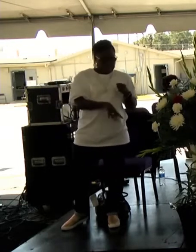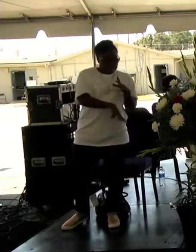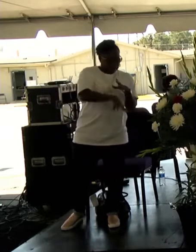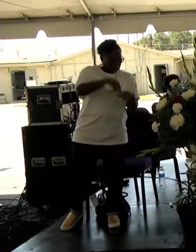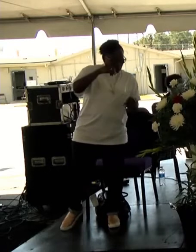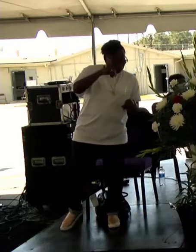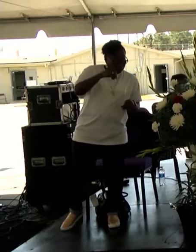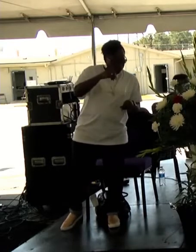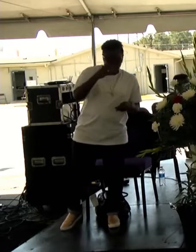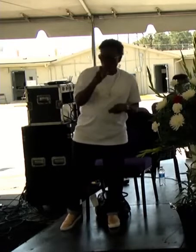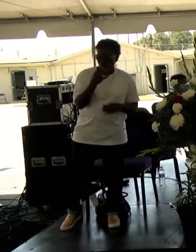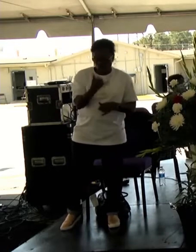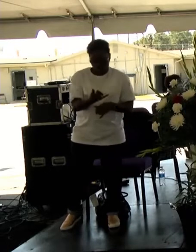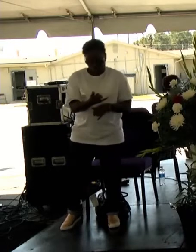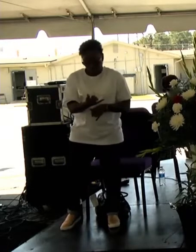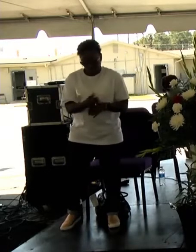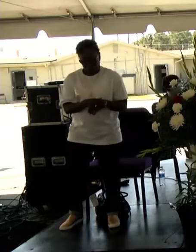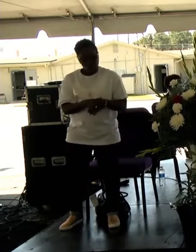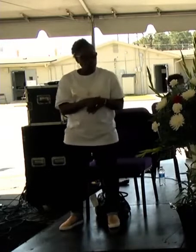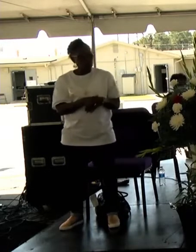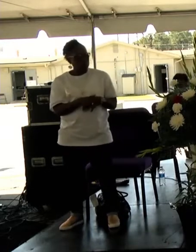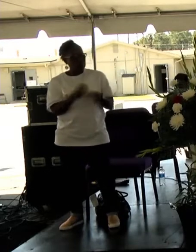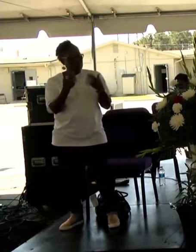cannot get out. So therefore,